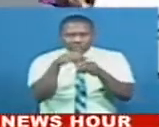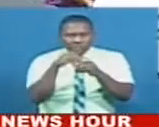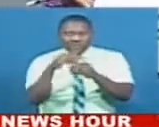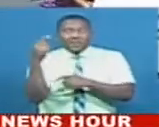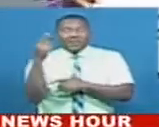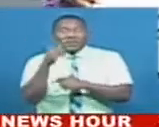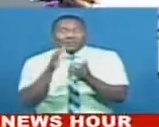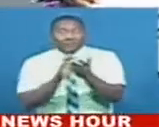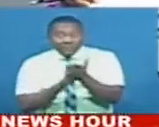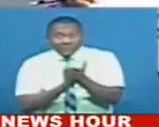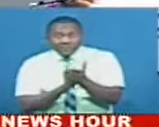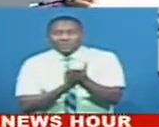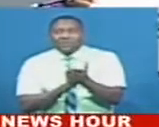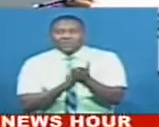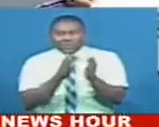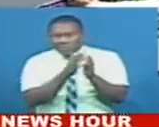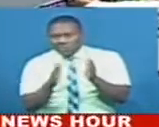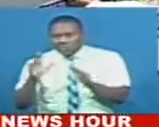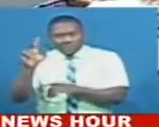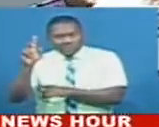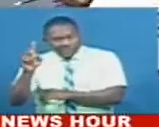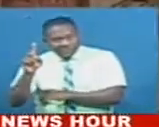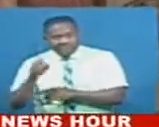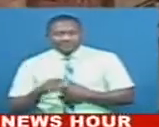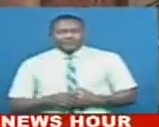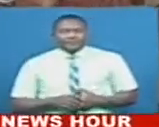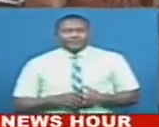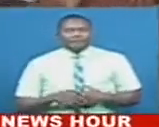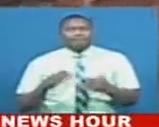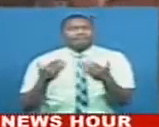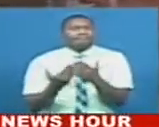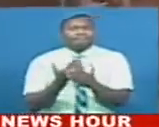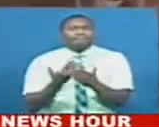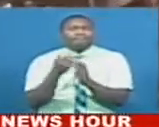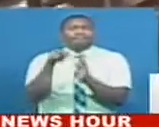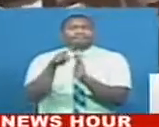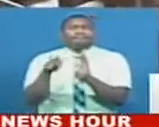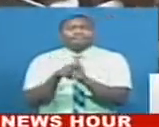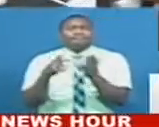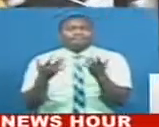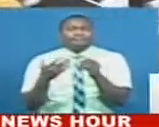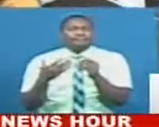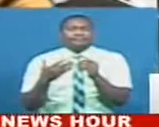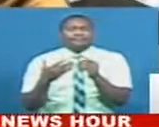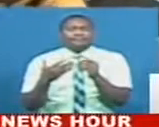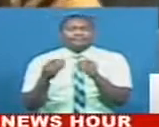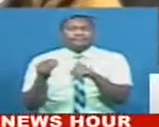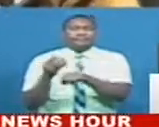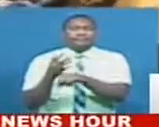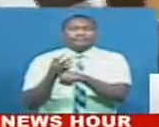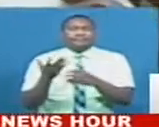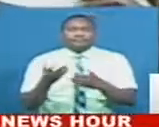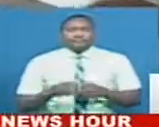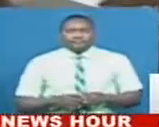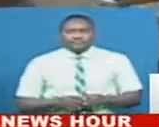all candidates in Category D. New policy guidelines for the Computerised Schools Selection and Placement